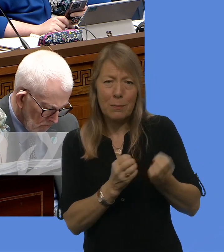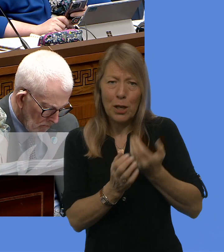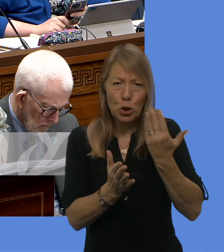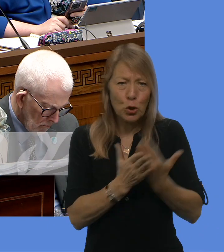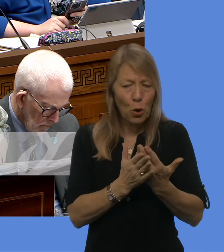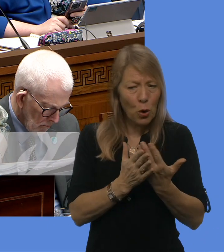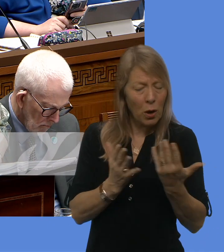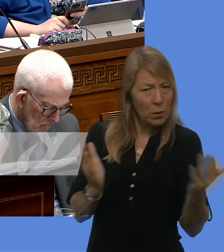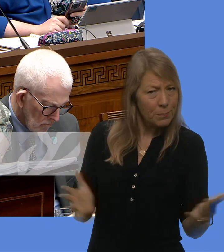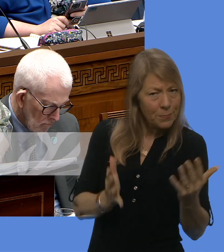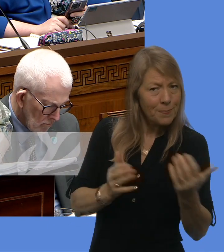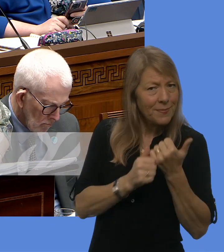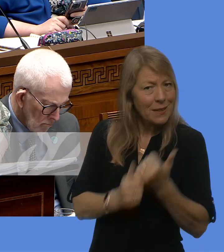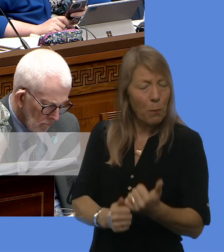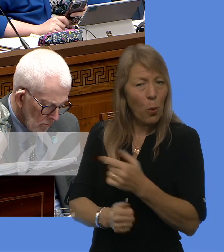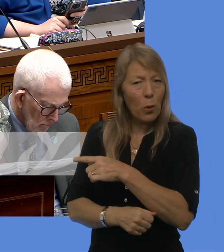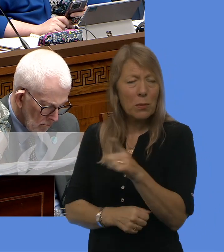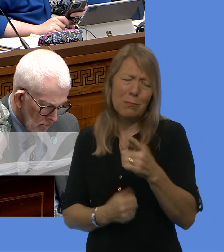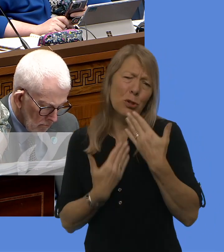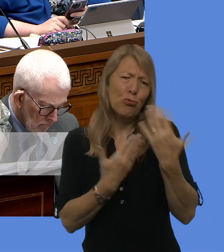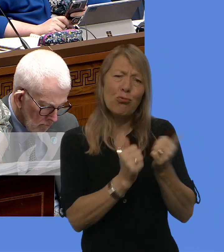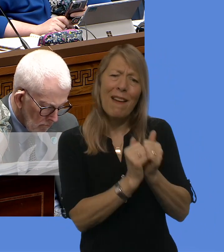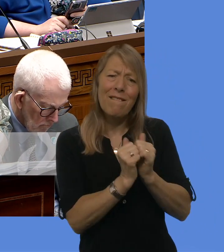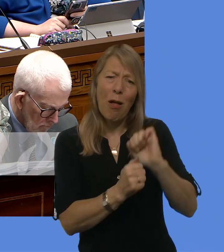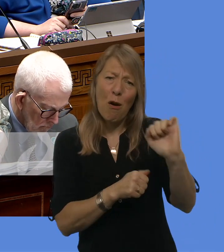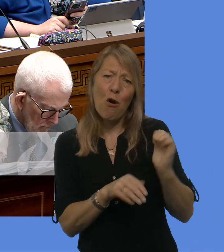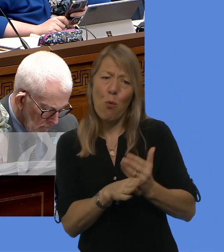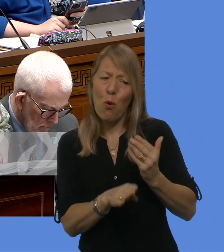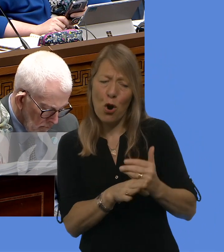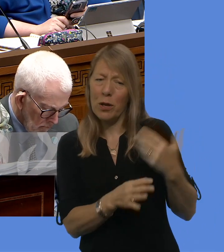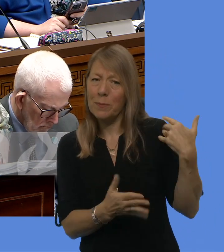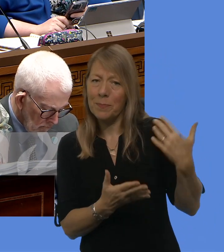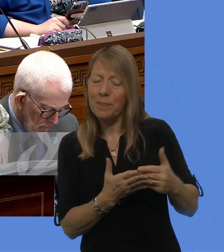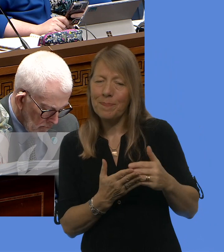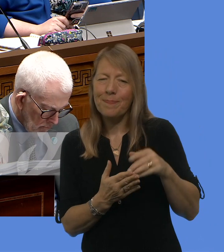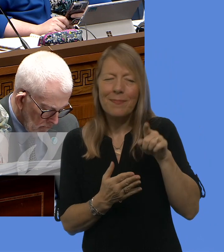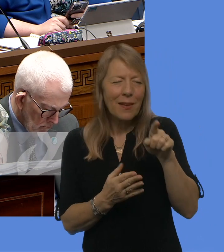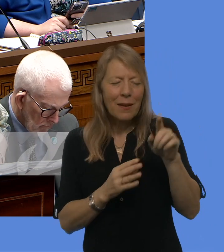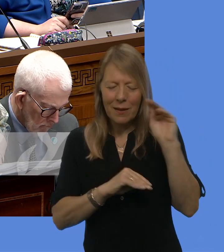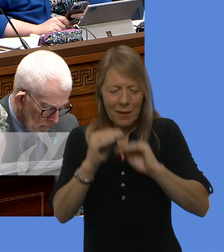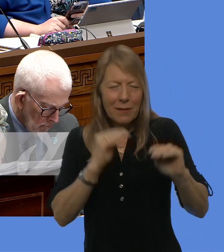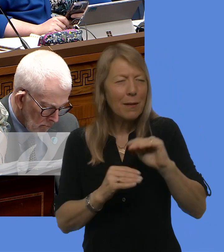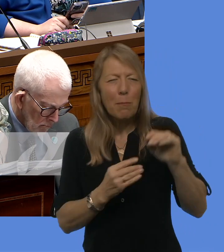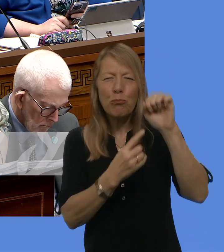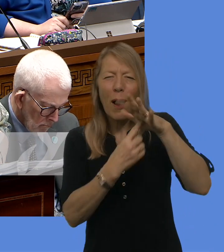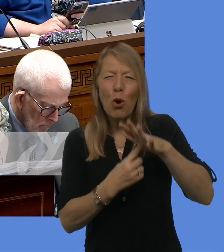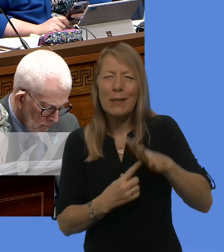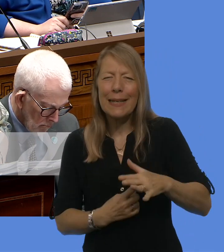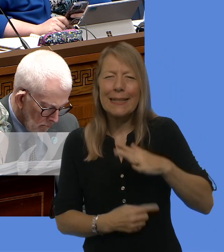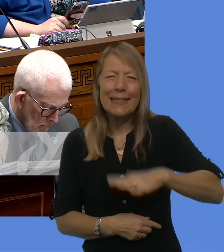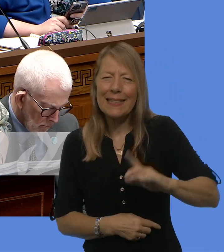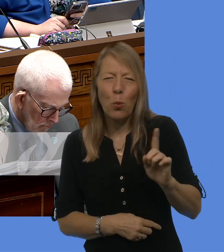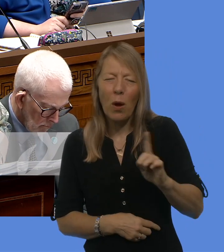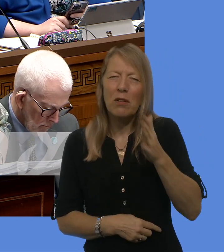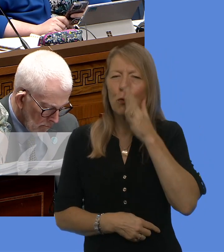with victims and families that the Commissioner-designate and her team have taken forward, and for her identification of priority areas for change, and indeed She has not only